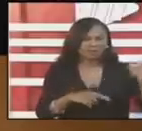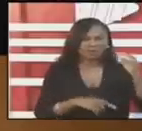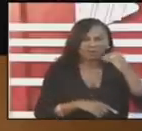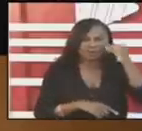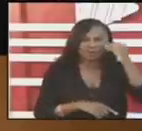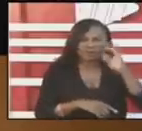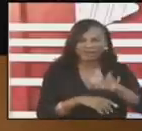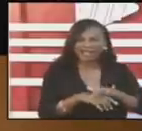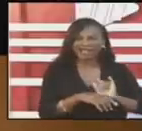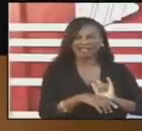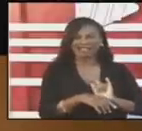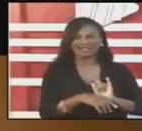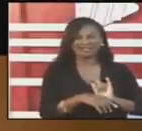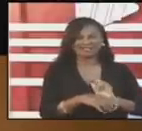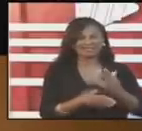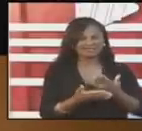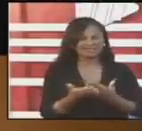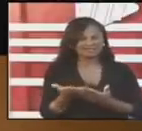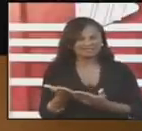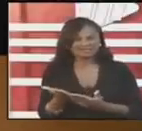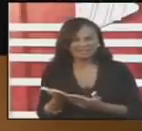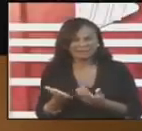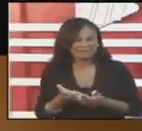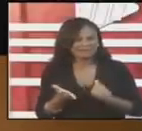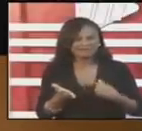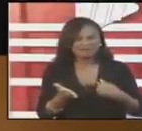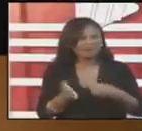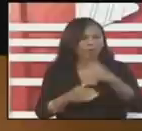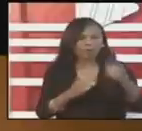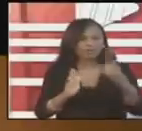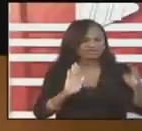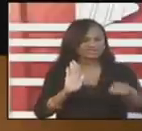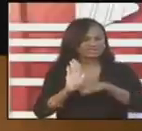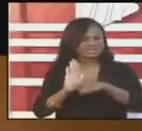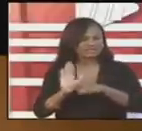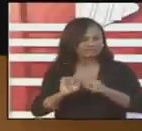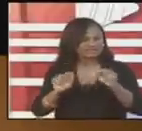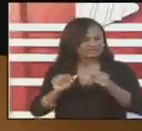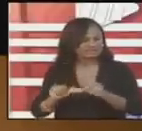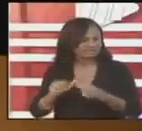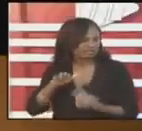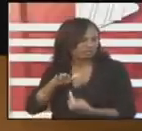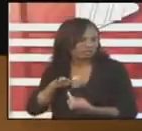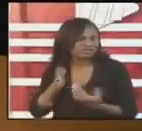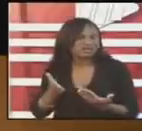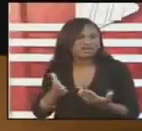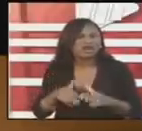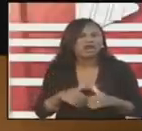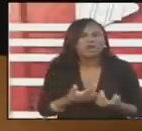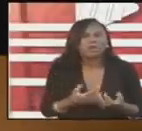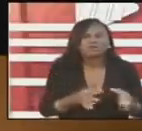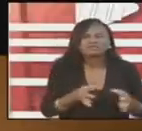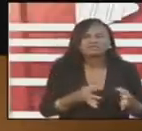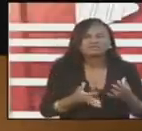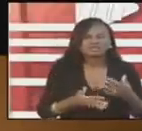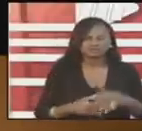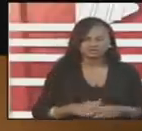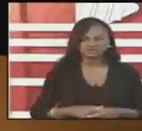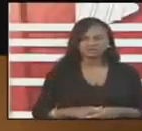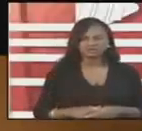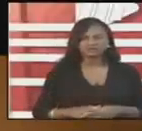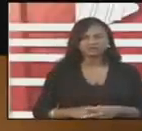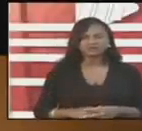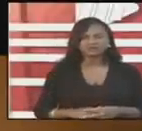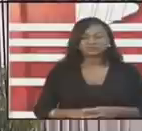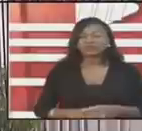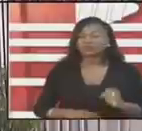who have never been tested positive, who are always negative? Just that issue. I want to explain. Thank you. Okay.